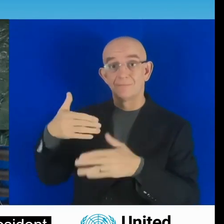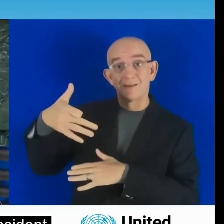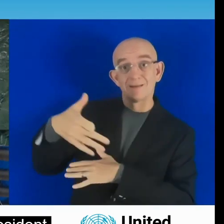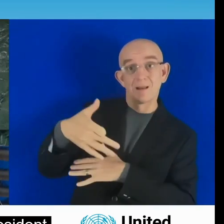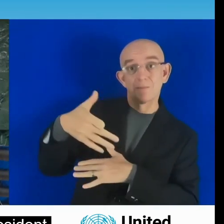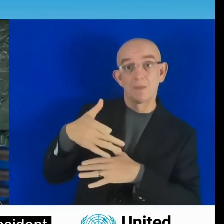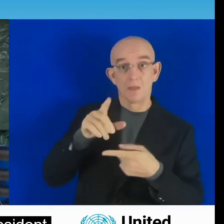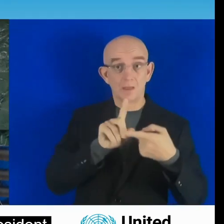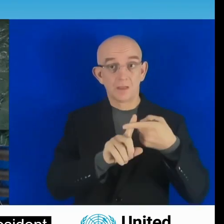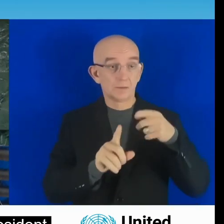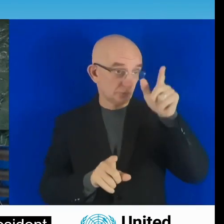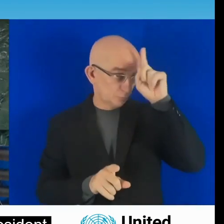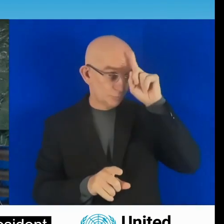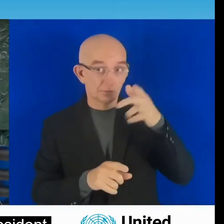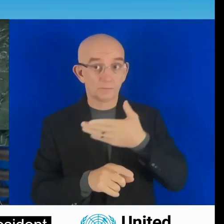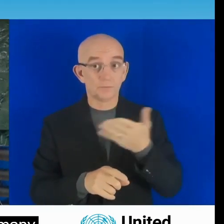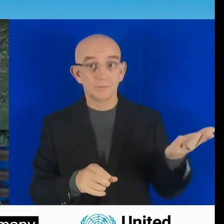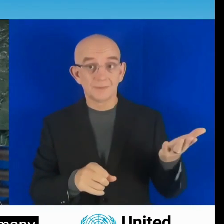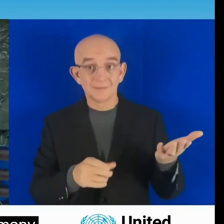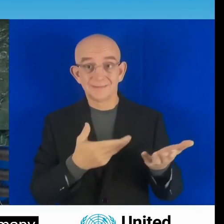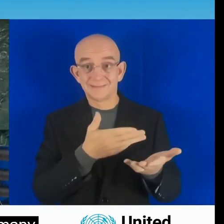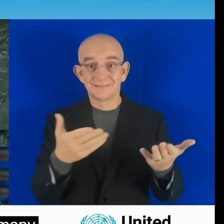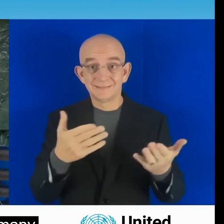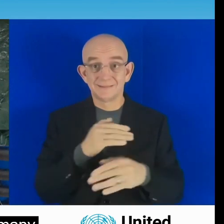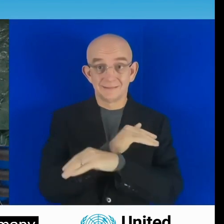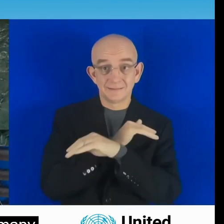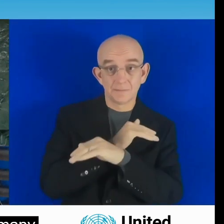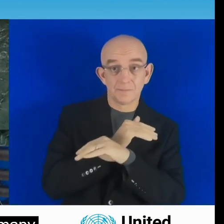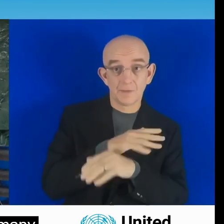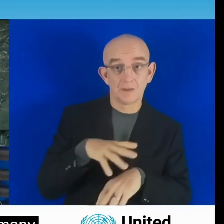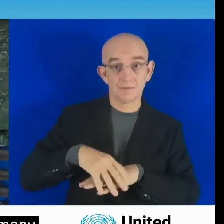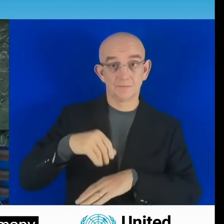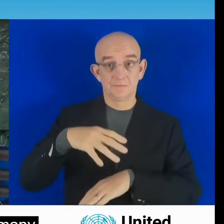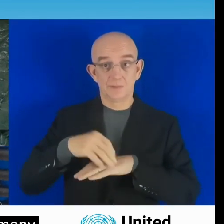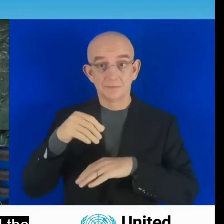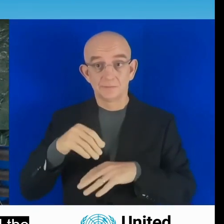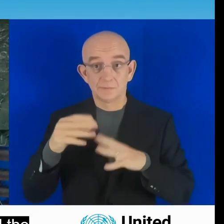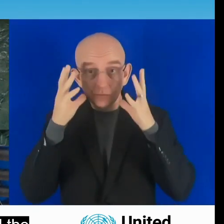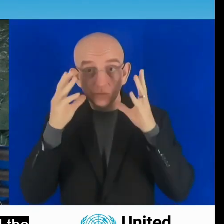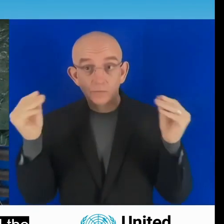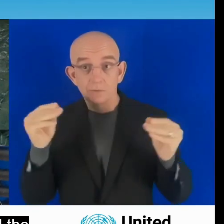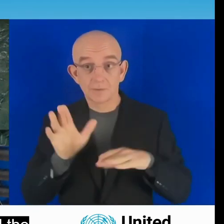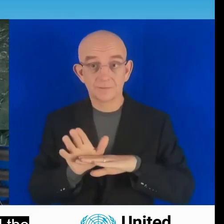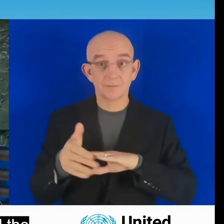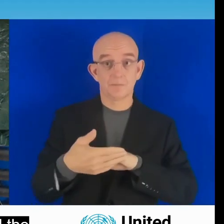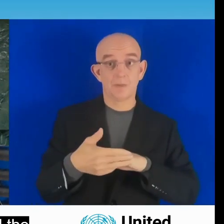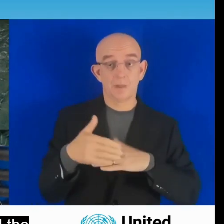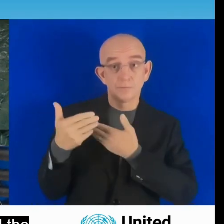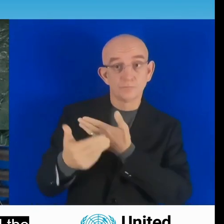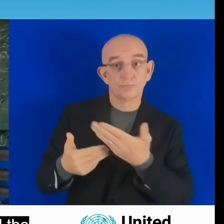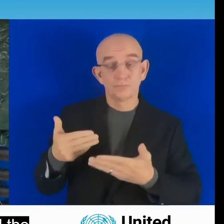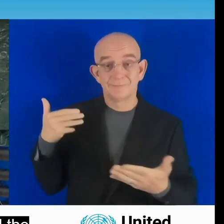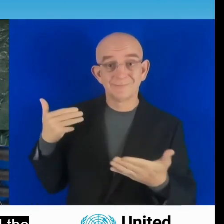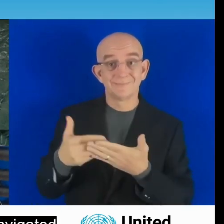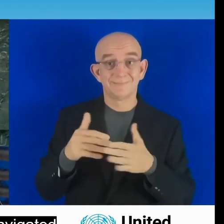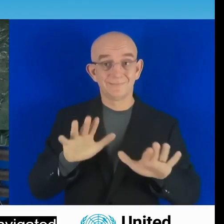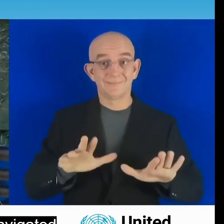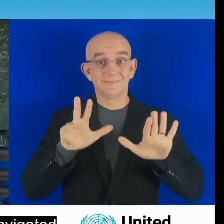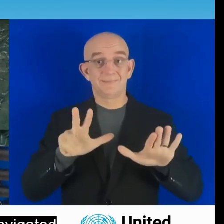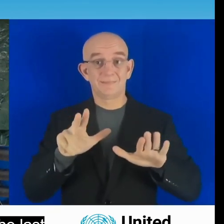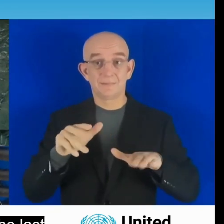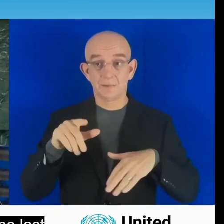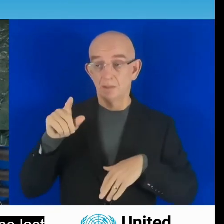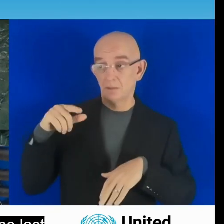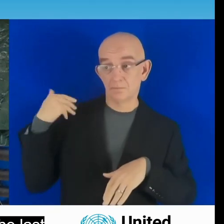for navigating the deliberations over the last 18 months towards the adoption of this pact. We are sensitive